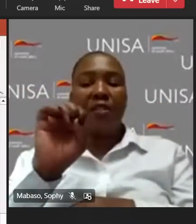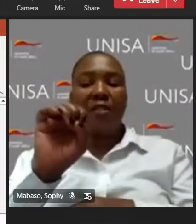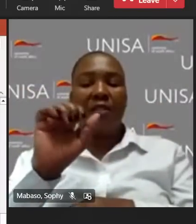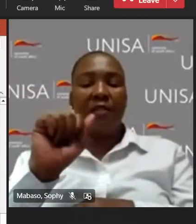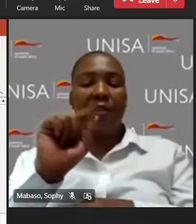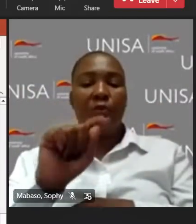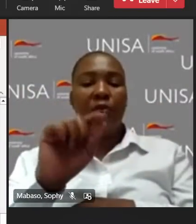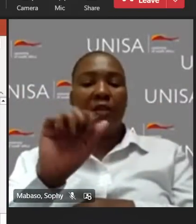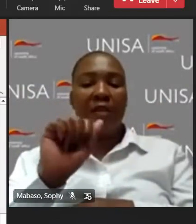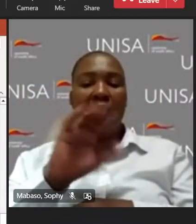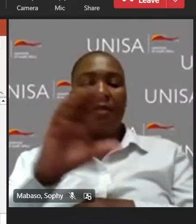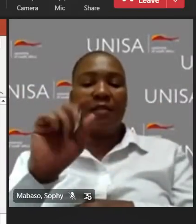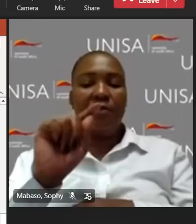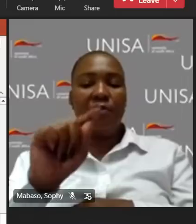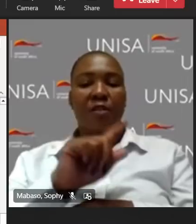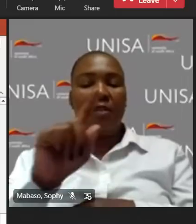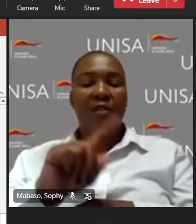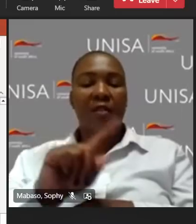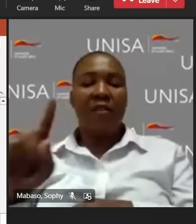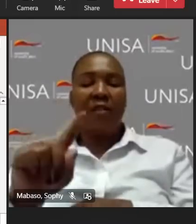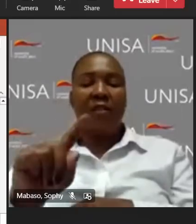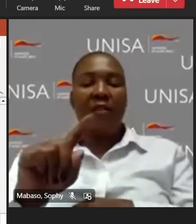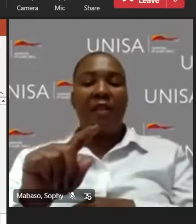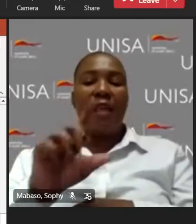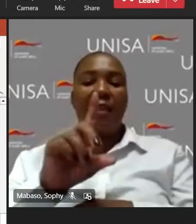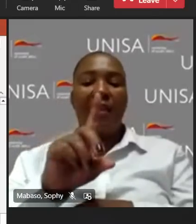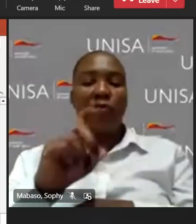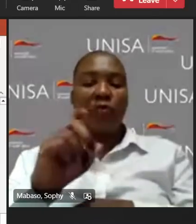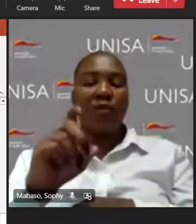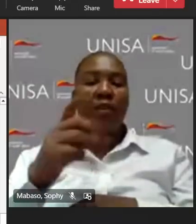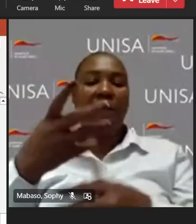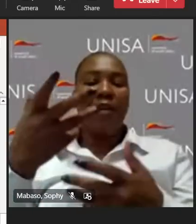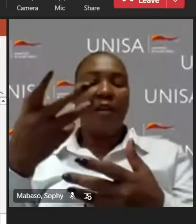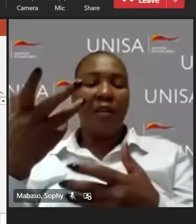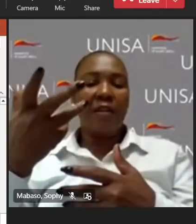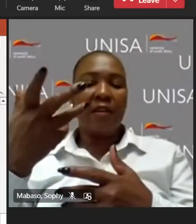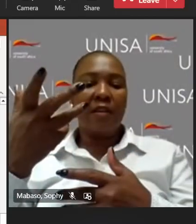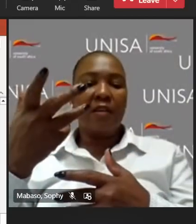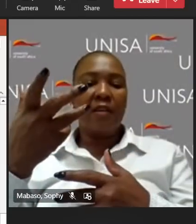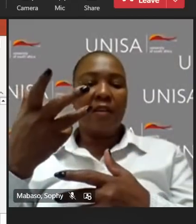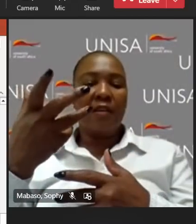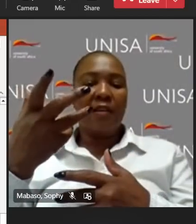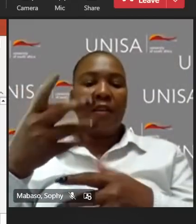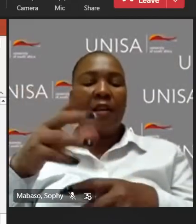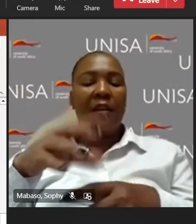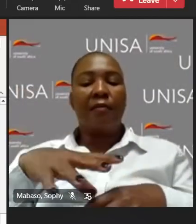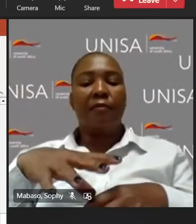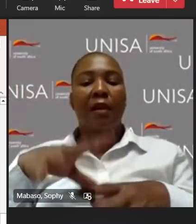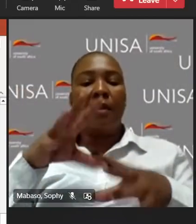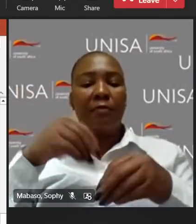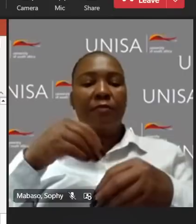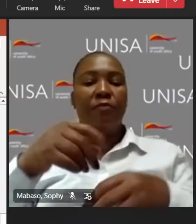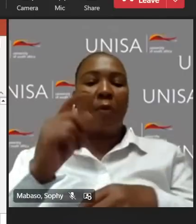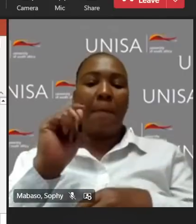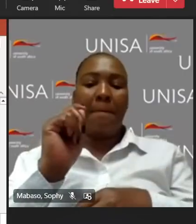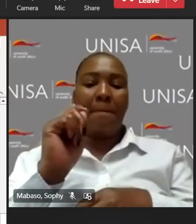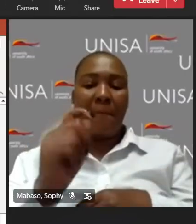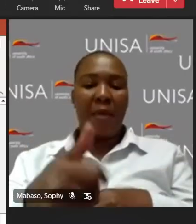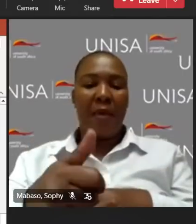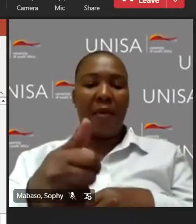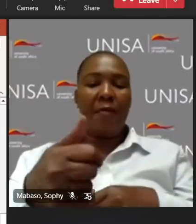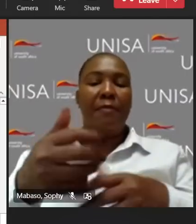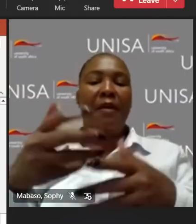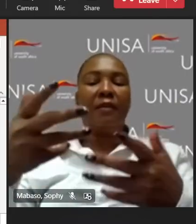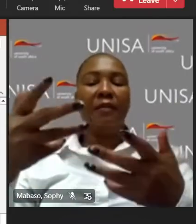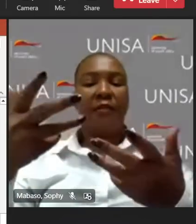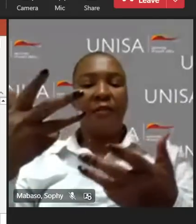www.unisa.ac.za and click on admissions, then click on payment method and banking